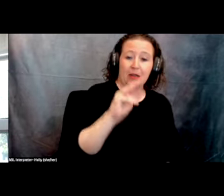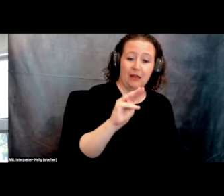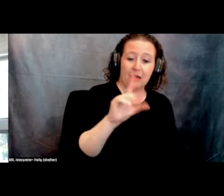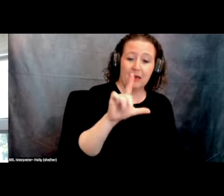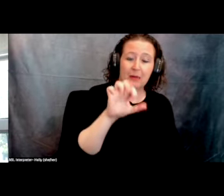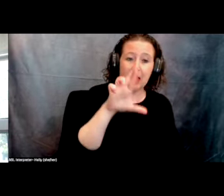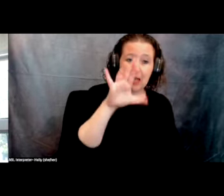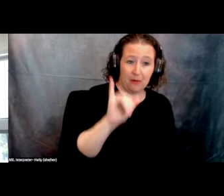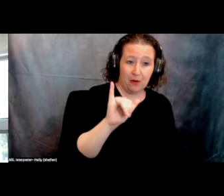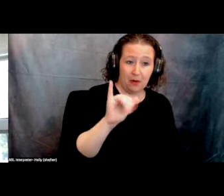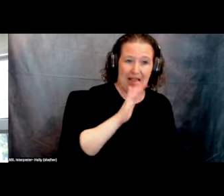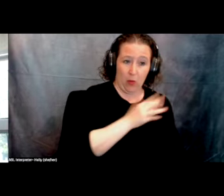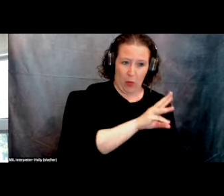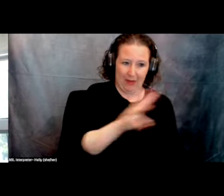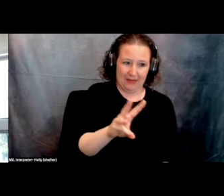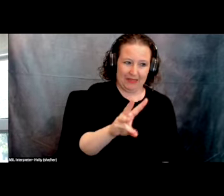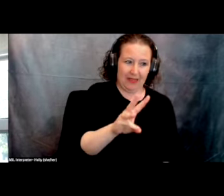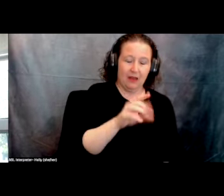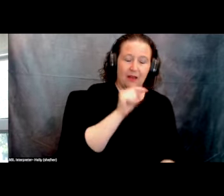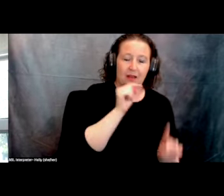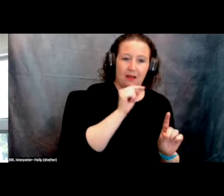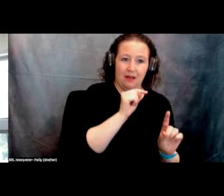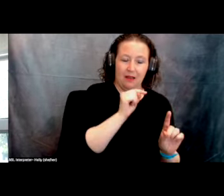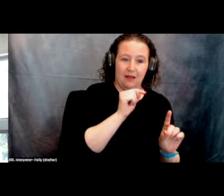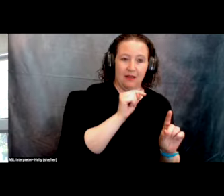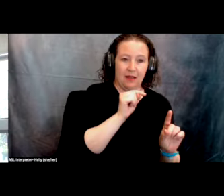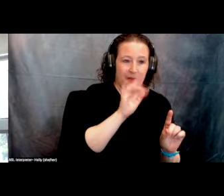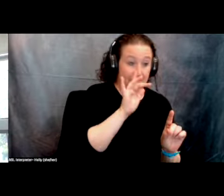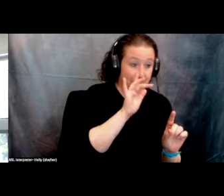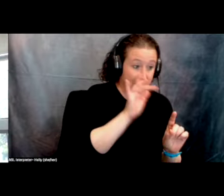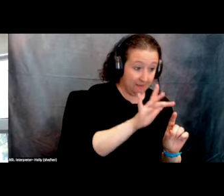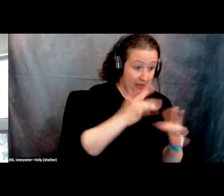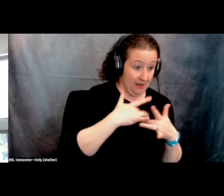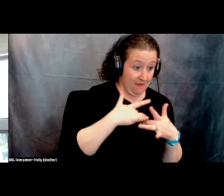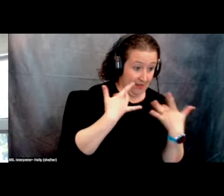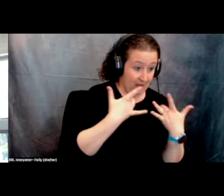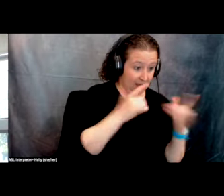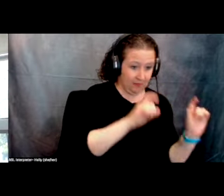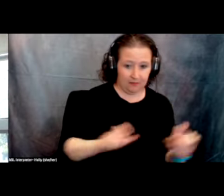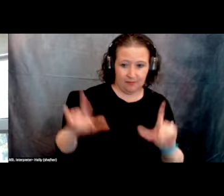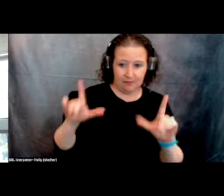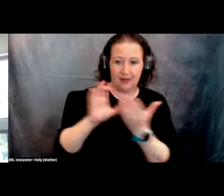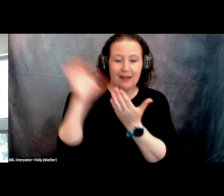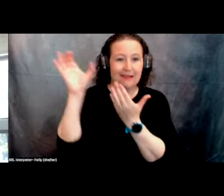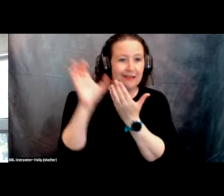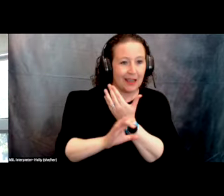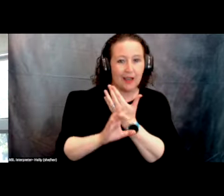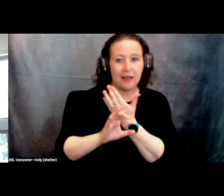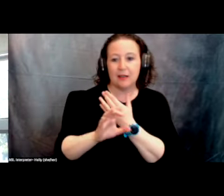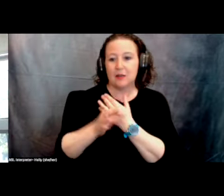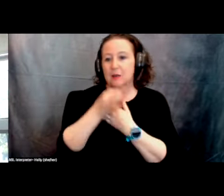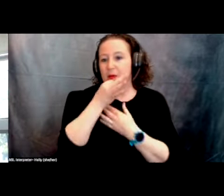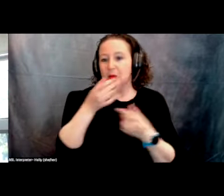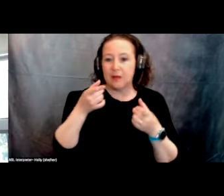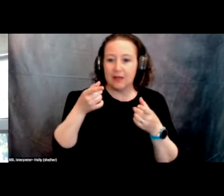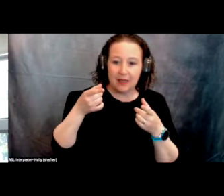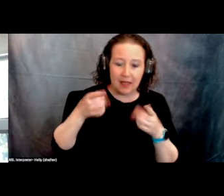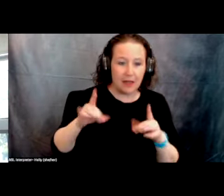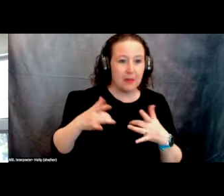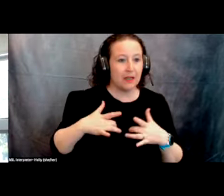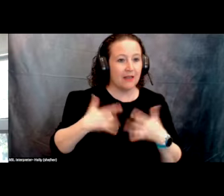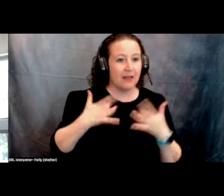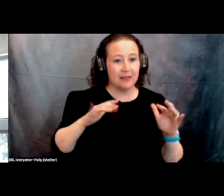eastsidefreedomlibrary.org, and click on events, and we'll take you to our calendar of upcoming events. Also,